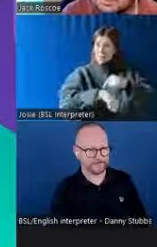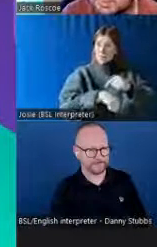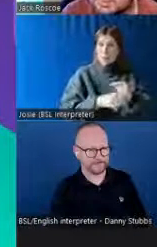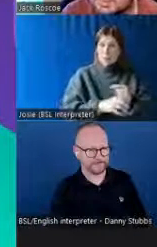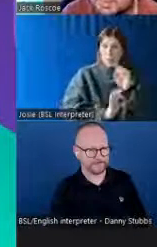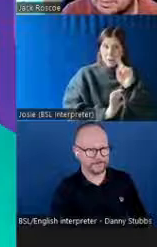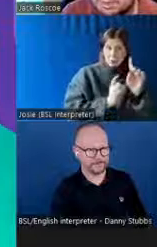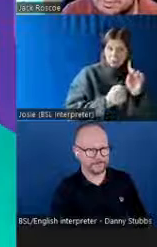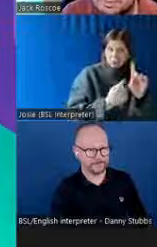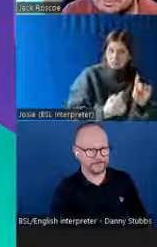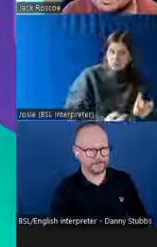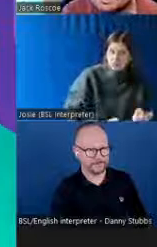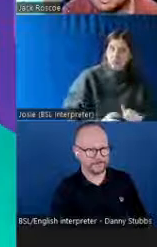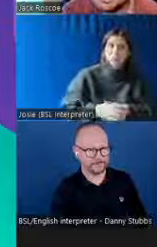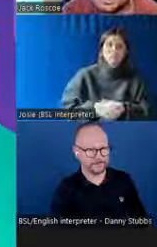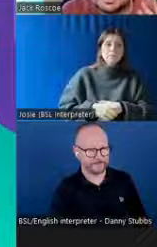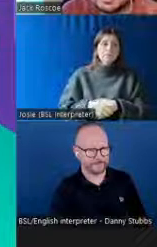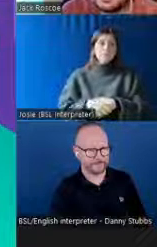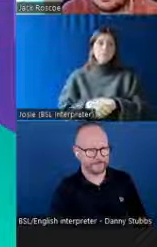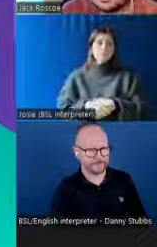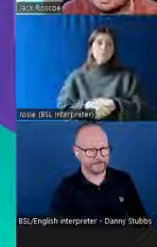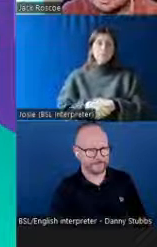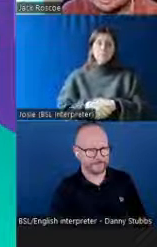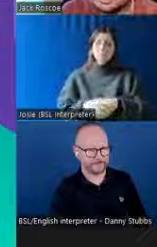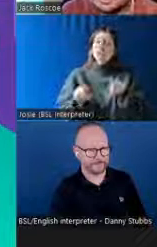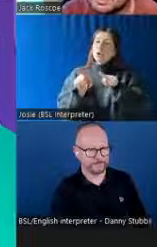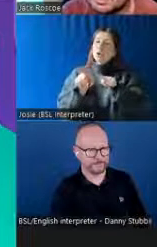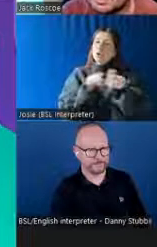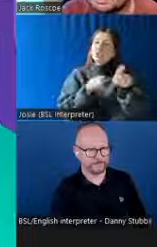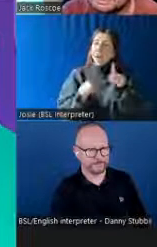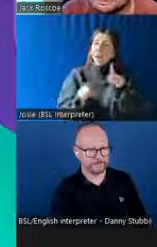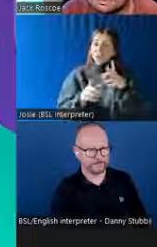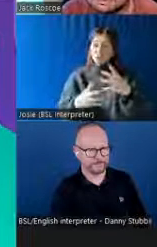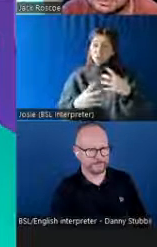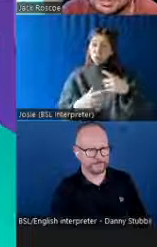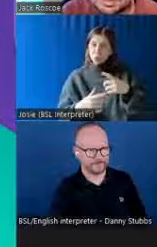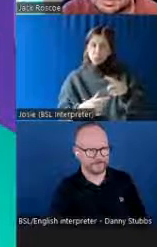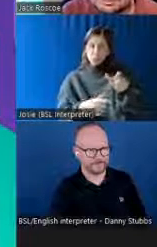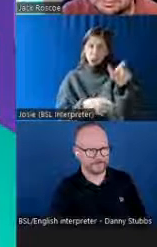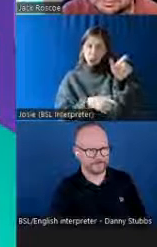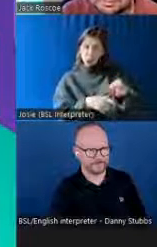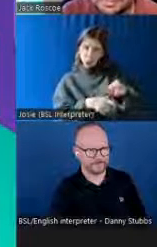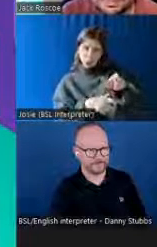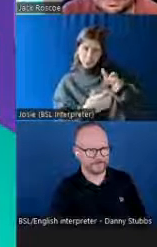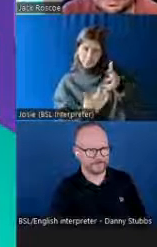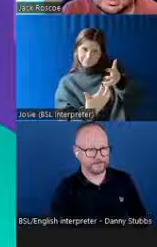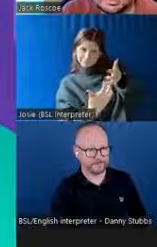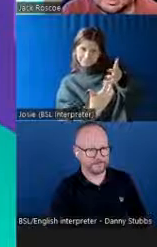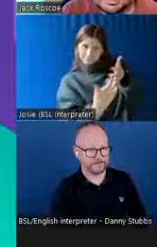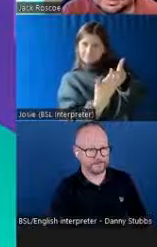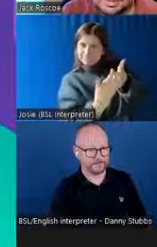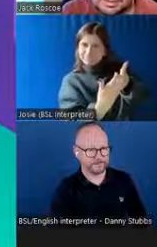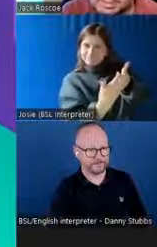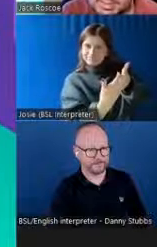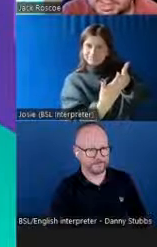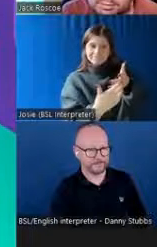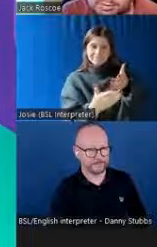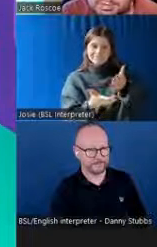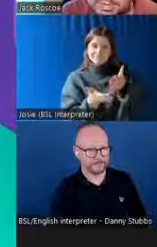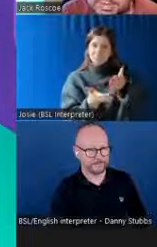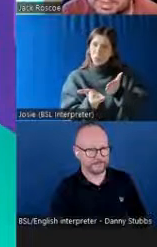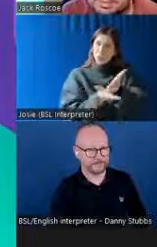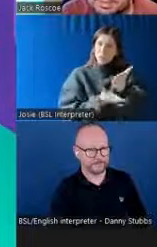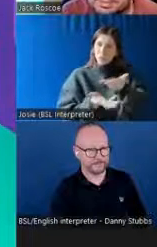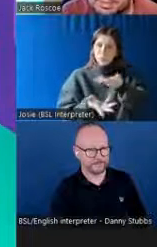keep funding this kind of work and how it helps support the local community and grow your organization. If staff